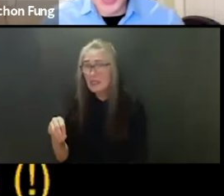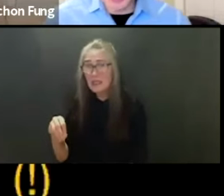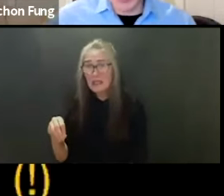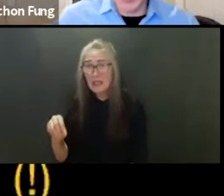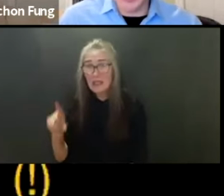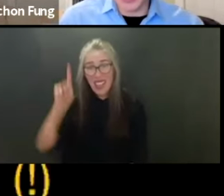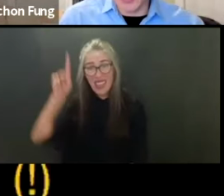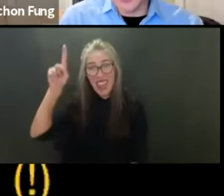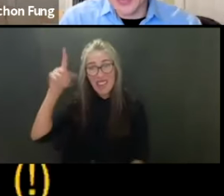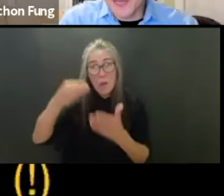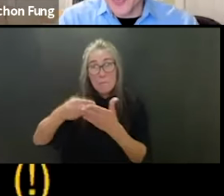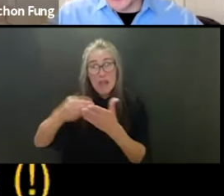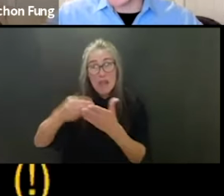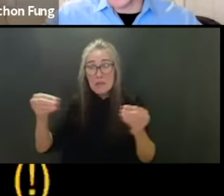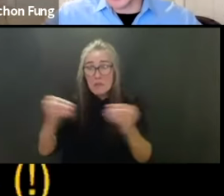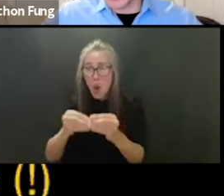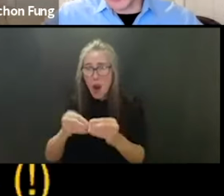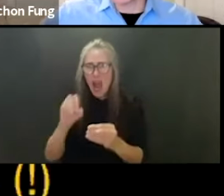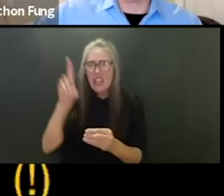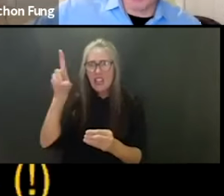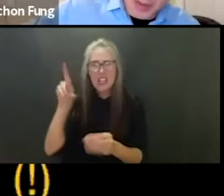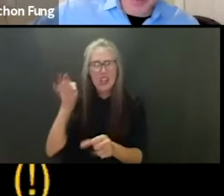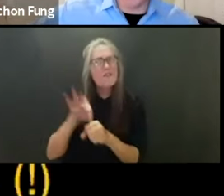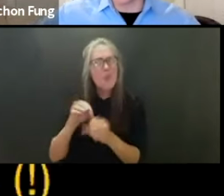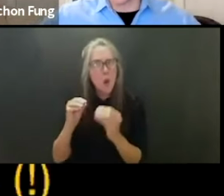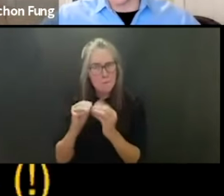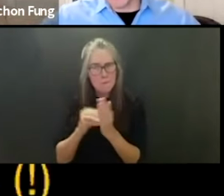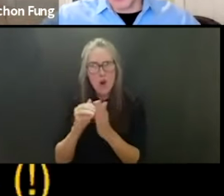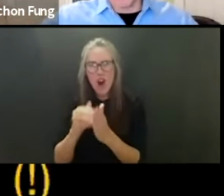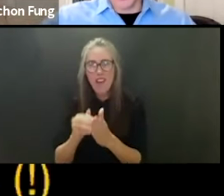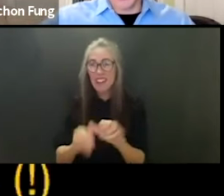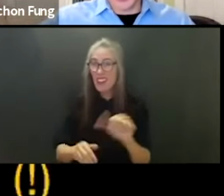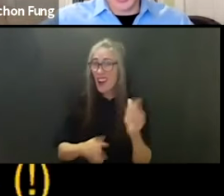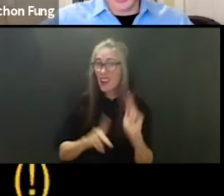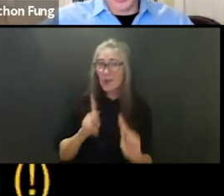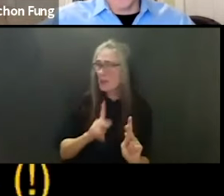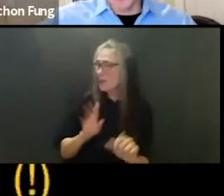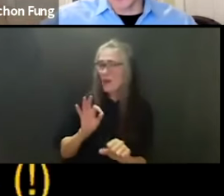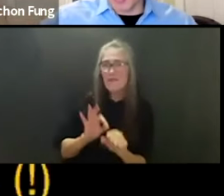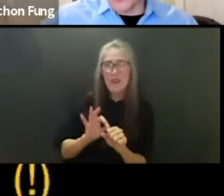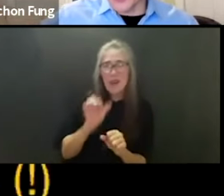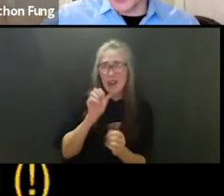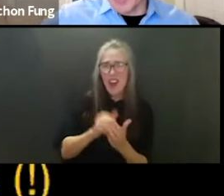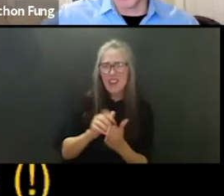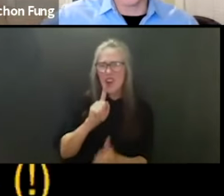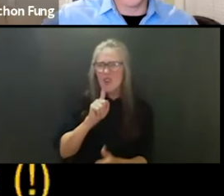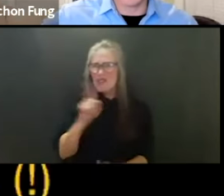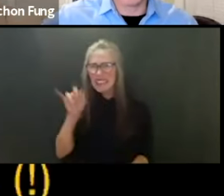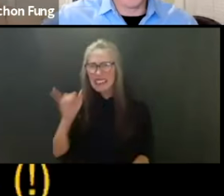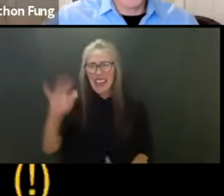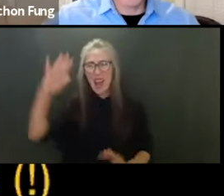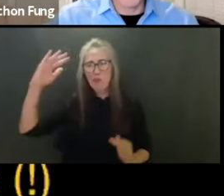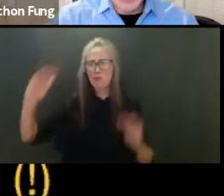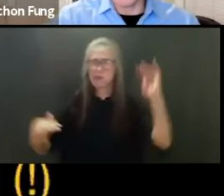you can think of political inequality voting is unequal because people have more money and people have more education vote more often than people who